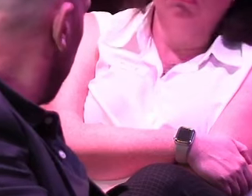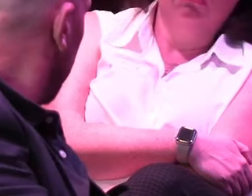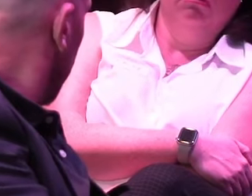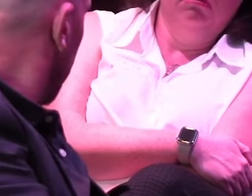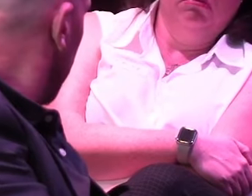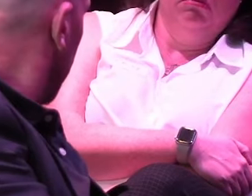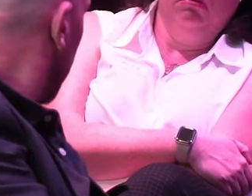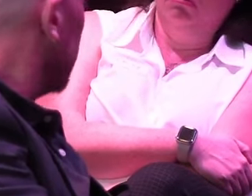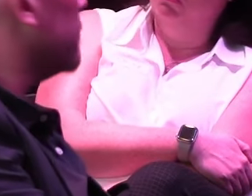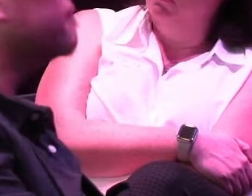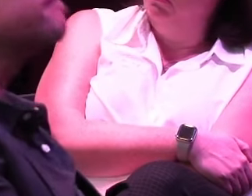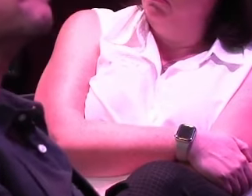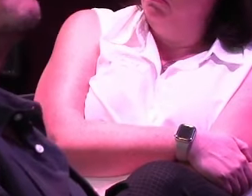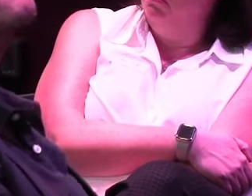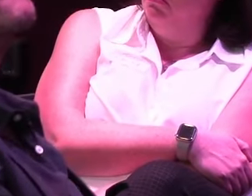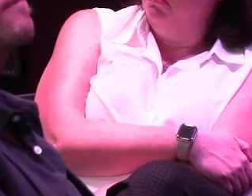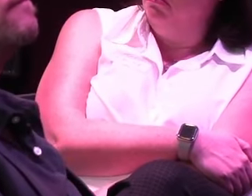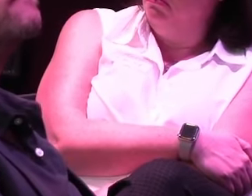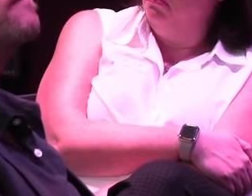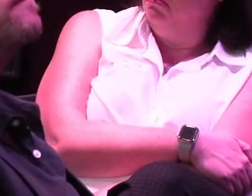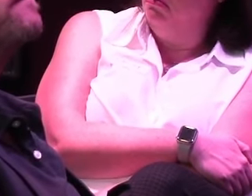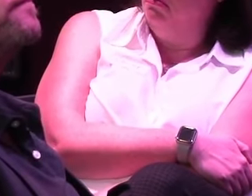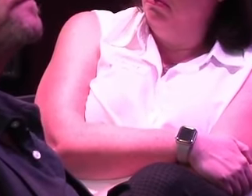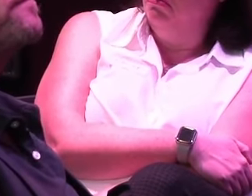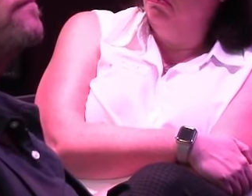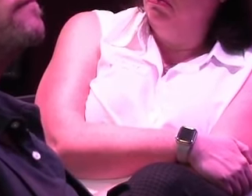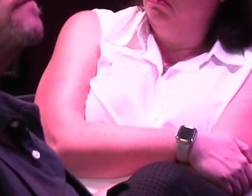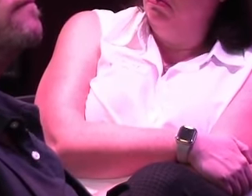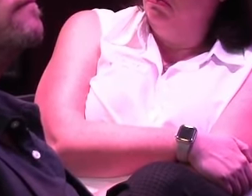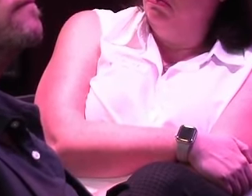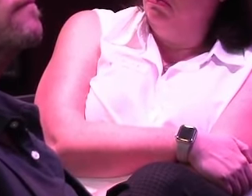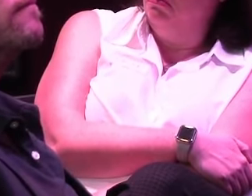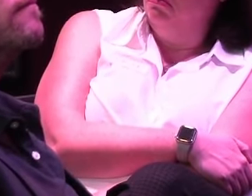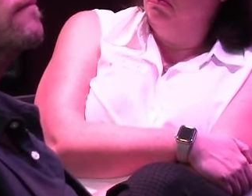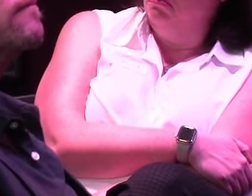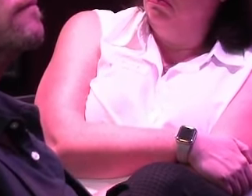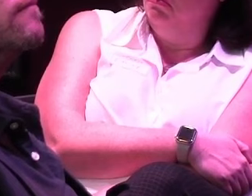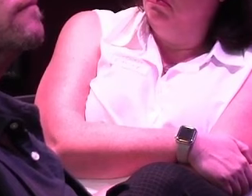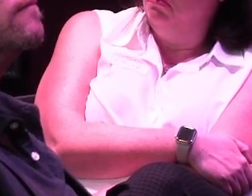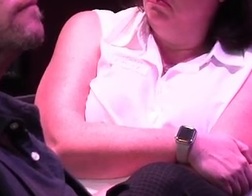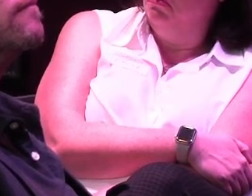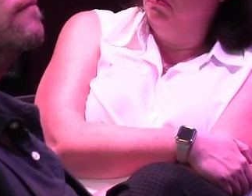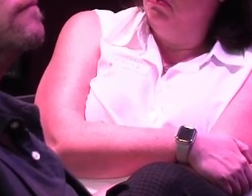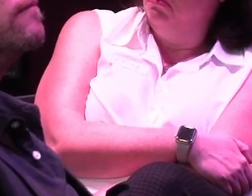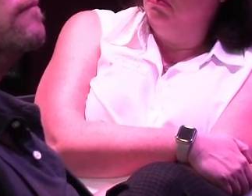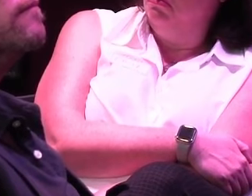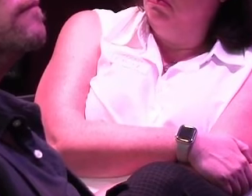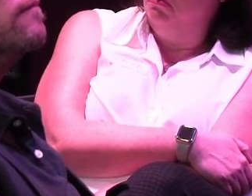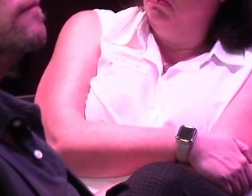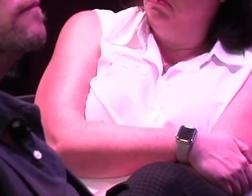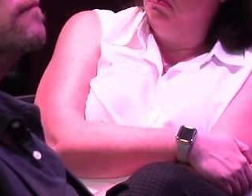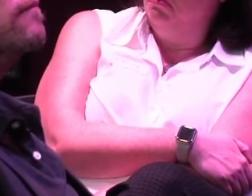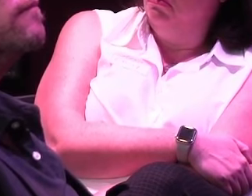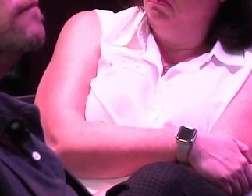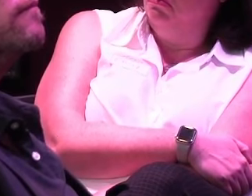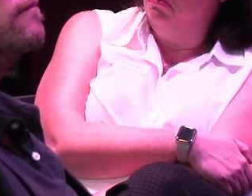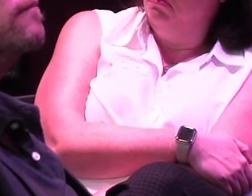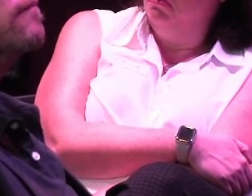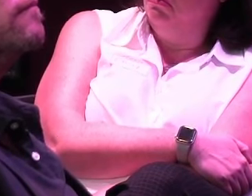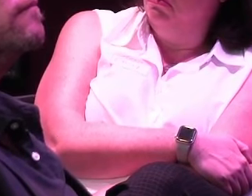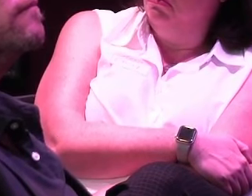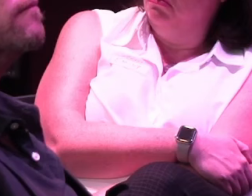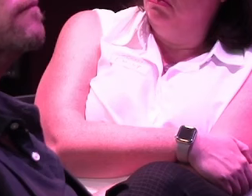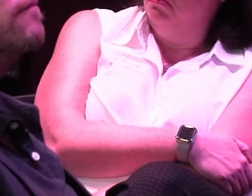for naming experience, not only for those who've never experienced maybe some kind of level of performing arts or an art in a